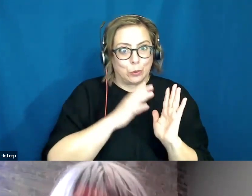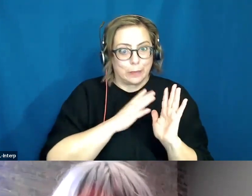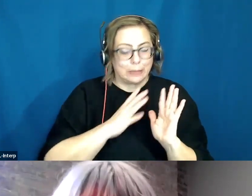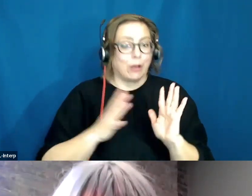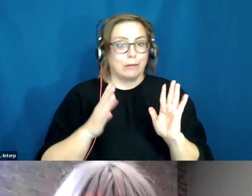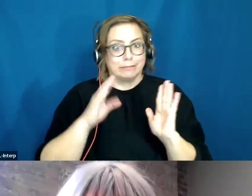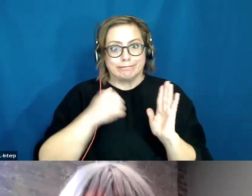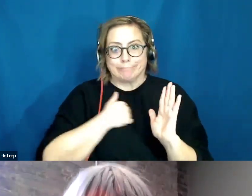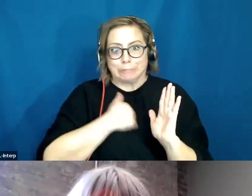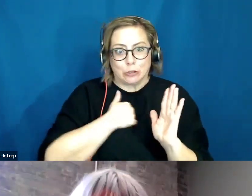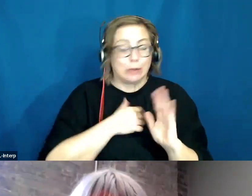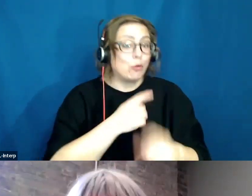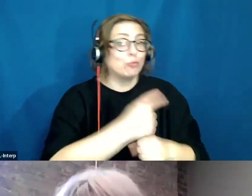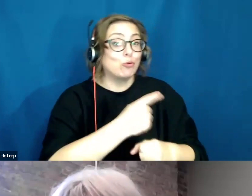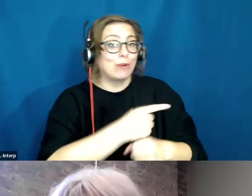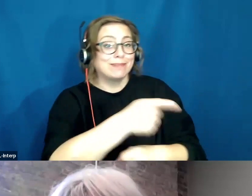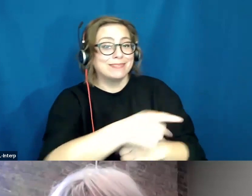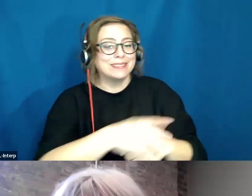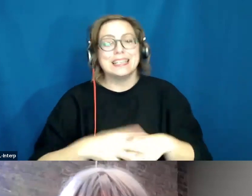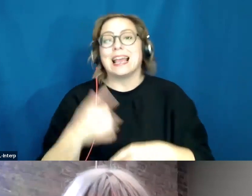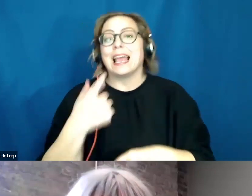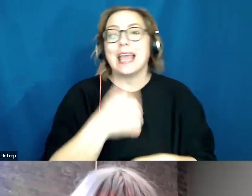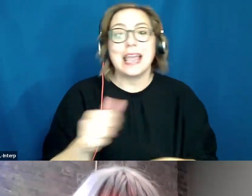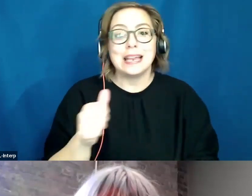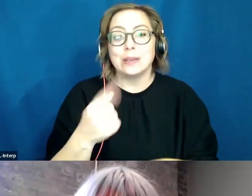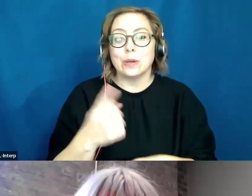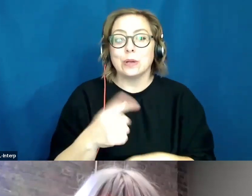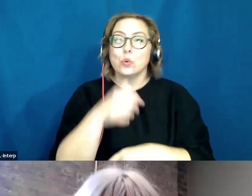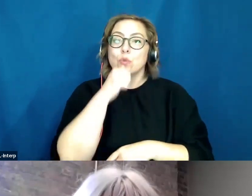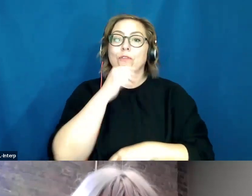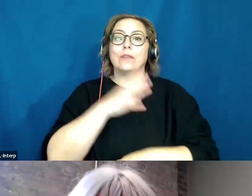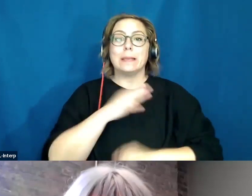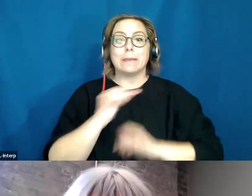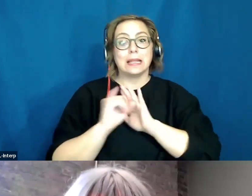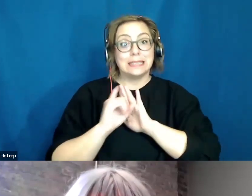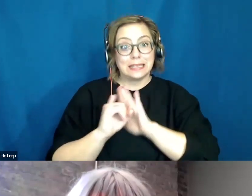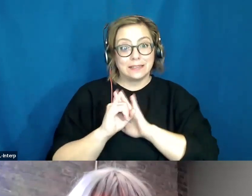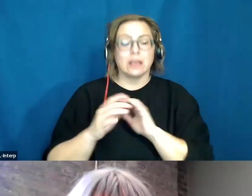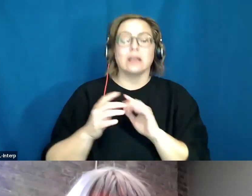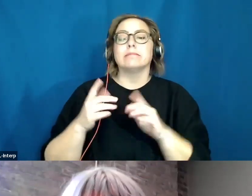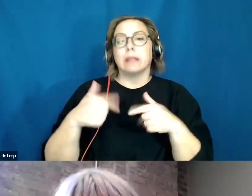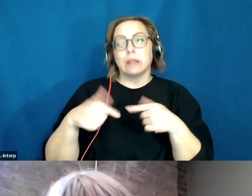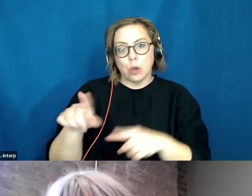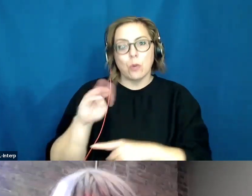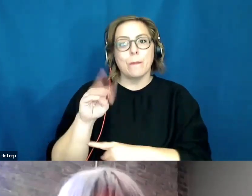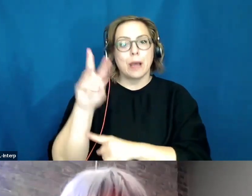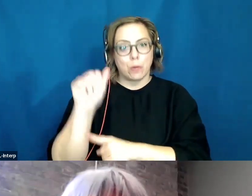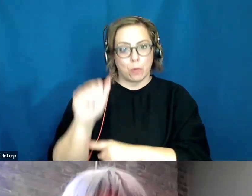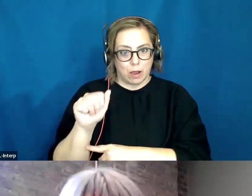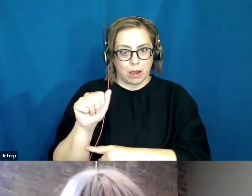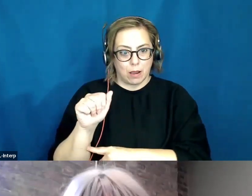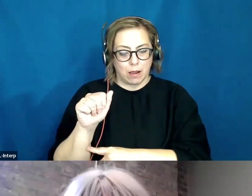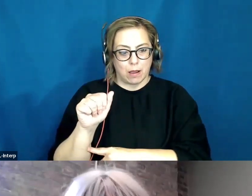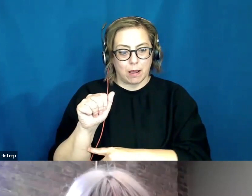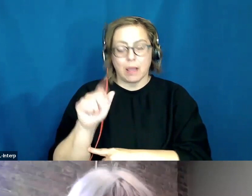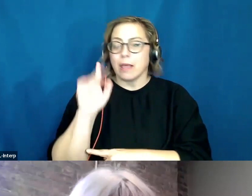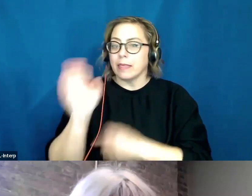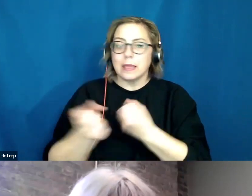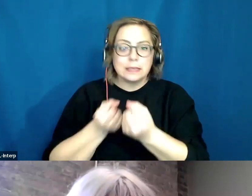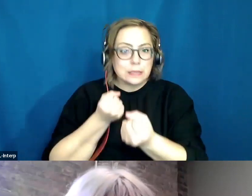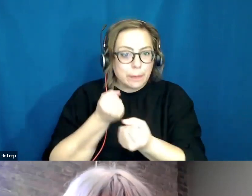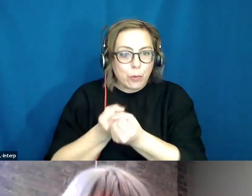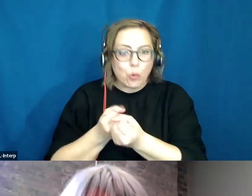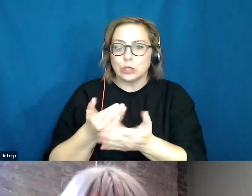But anyone who's female identifying can go to MAWA. They're a wonderful organization. They support especially